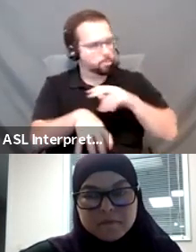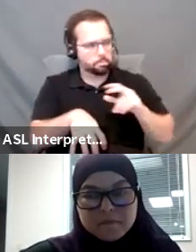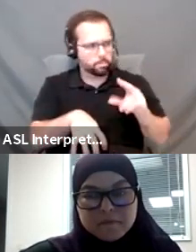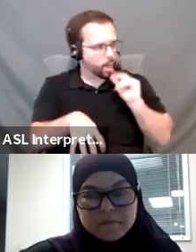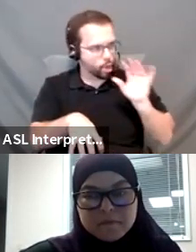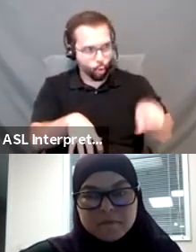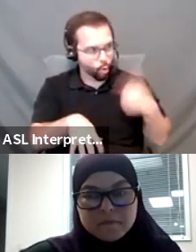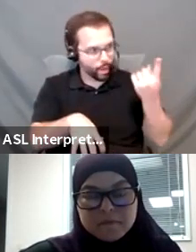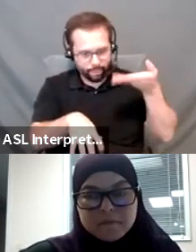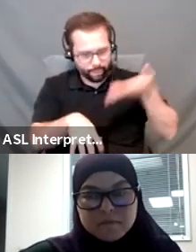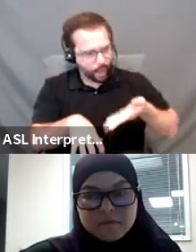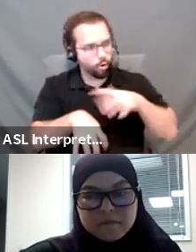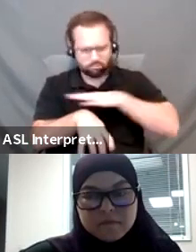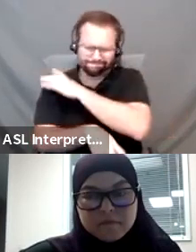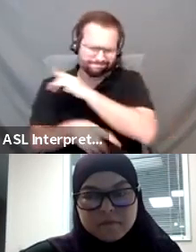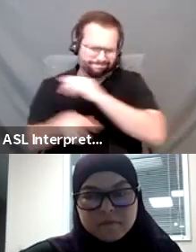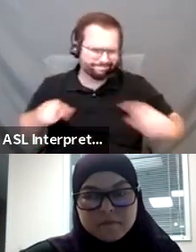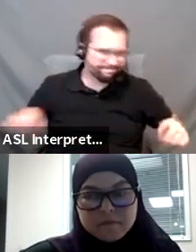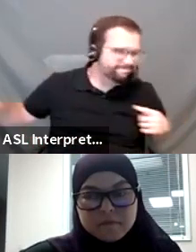Awesome. Thank you for sharing that.